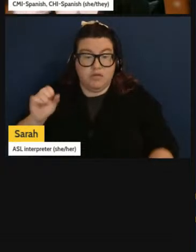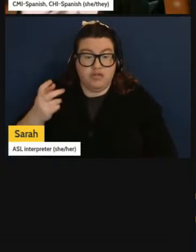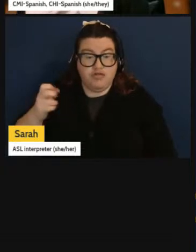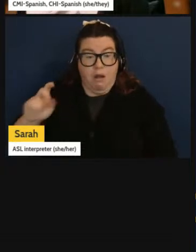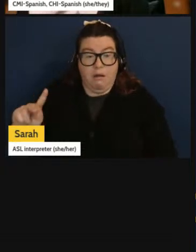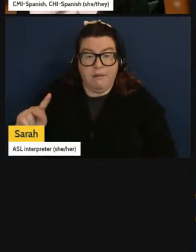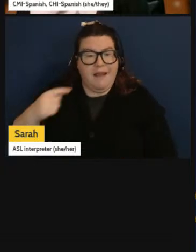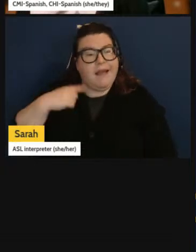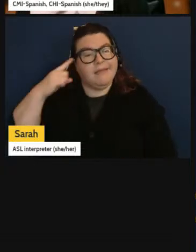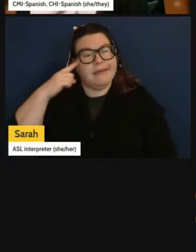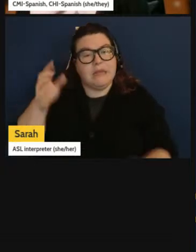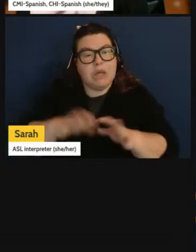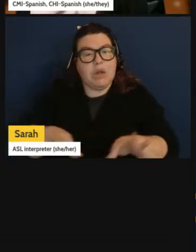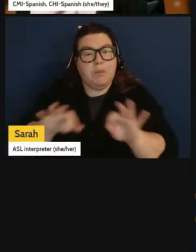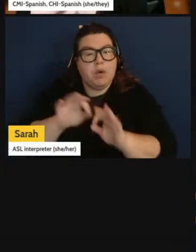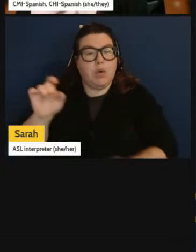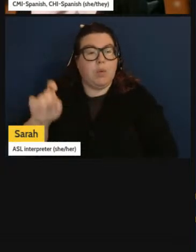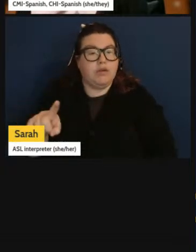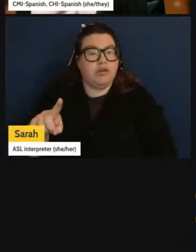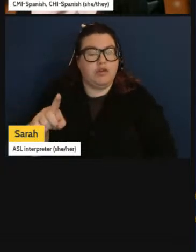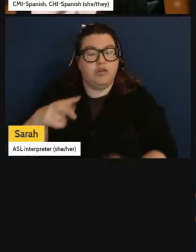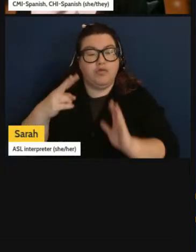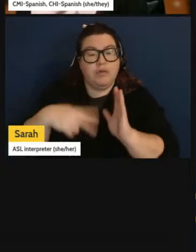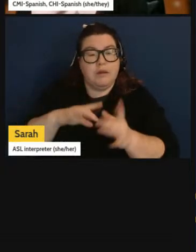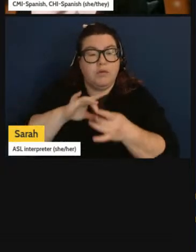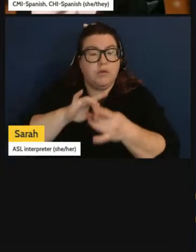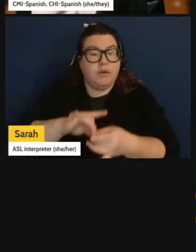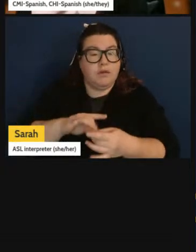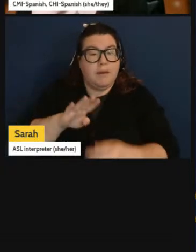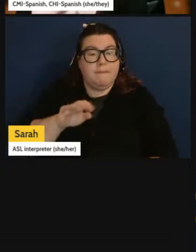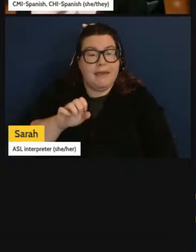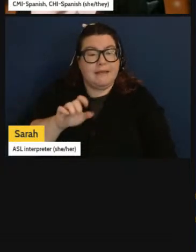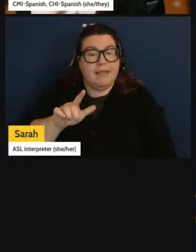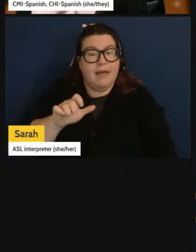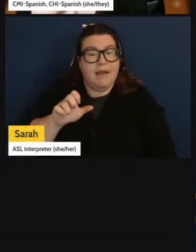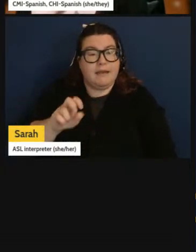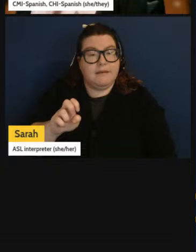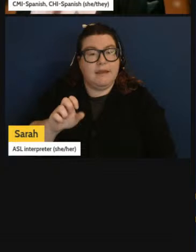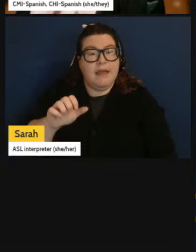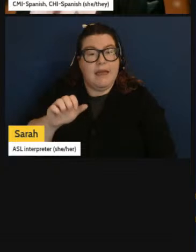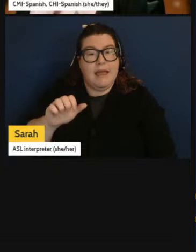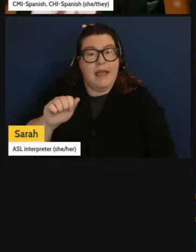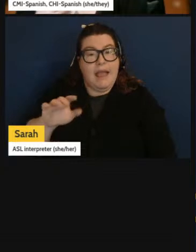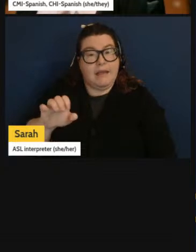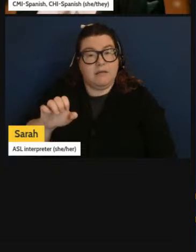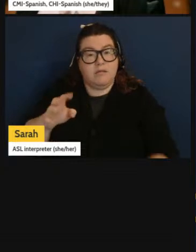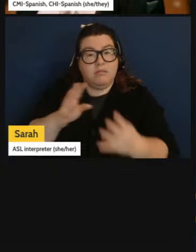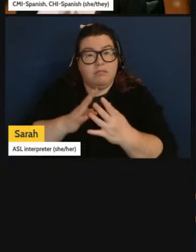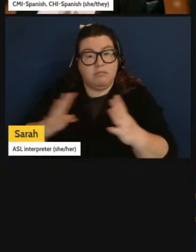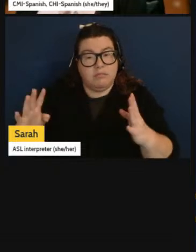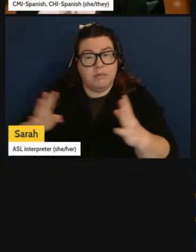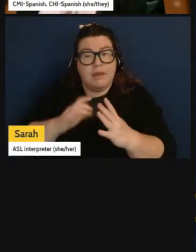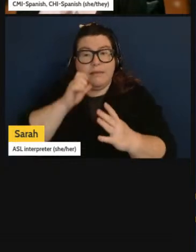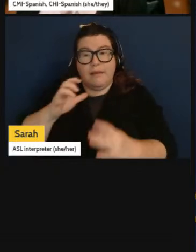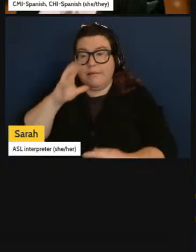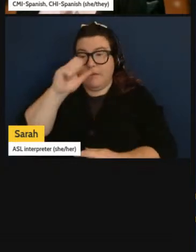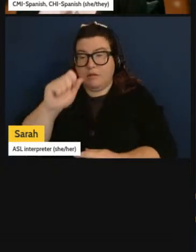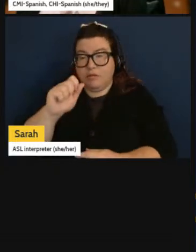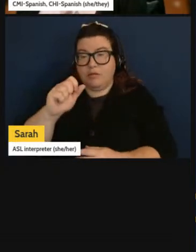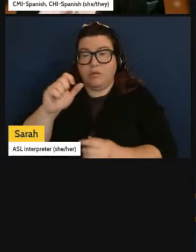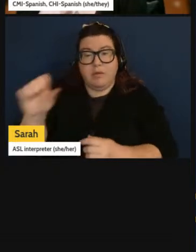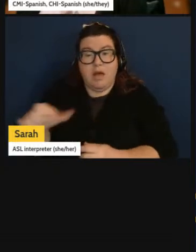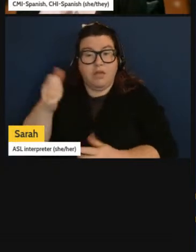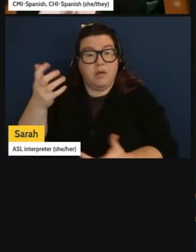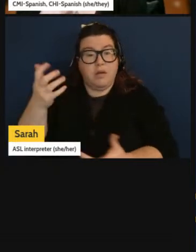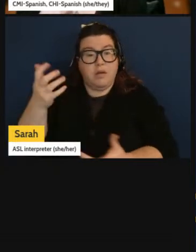important question to read. With regards to the baseline asexual experience, while there isn't sexual attraction to others, may there be